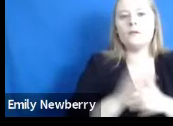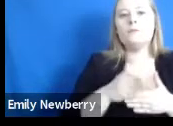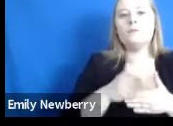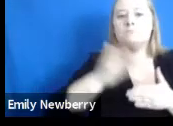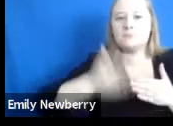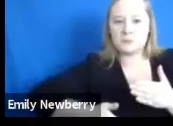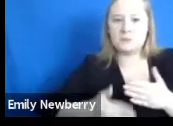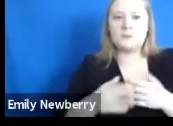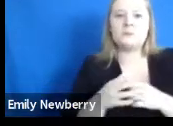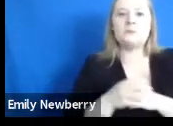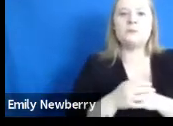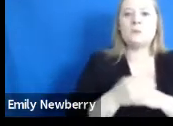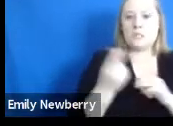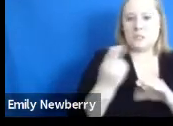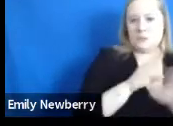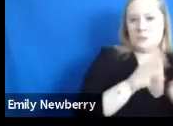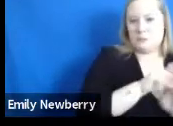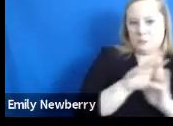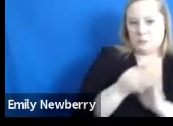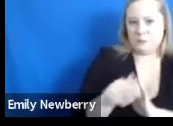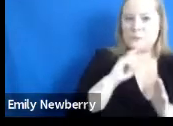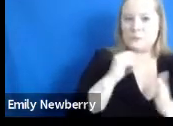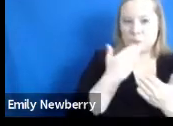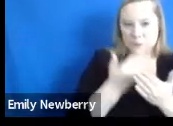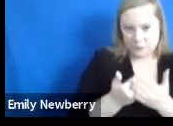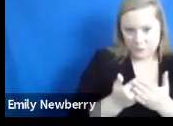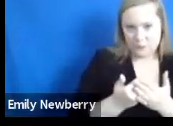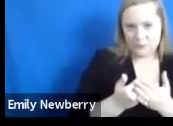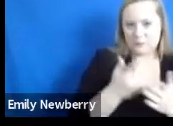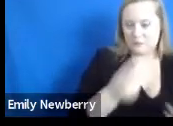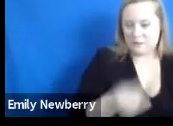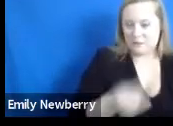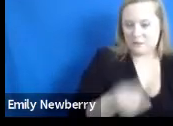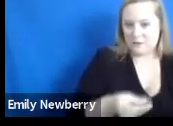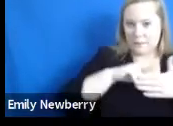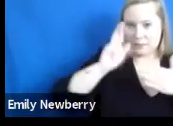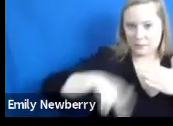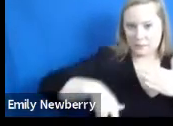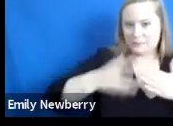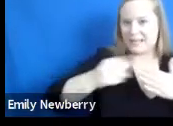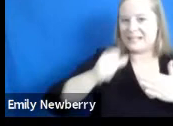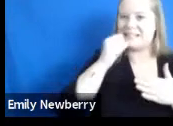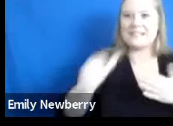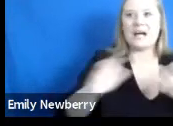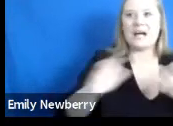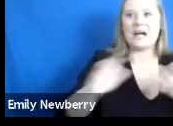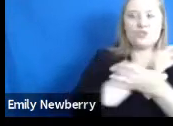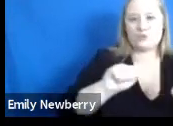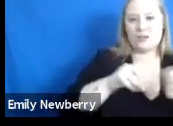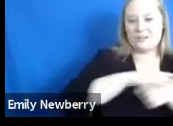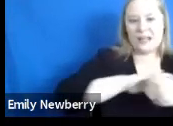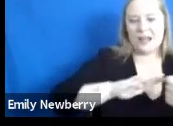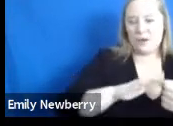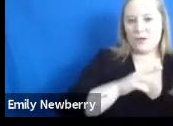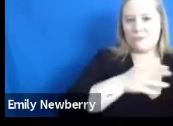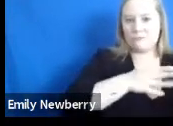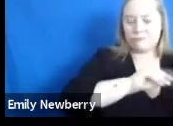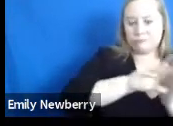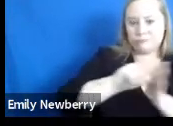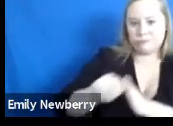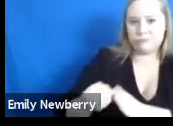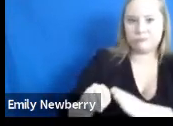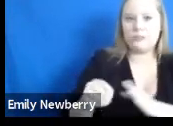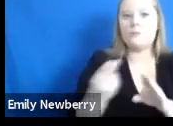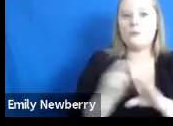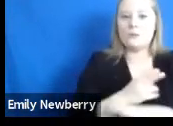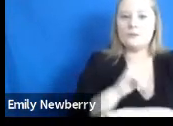portable X-ray fluorescence was a rapid in situ and a non-destructive technique that we validated in the lab using the ICP analysis,